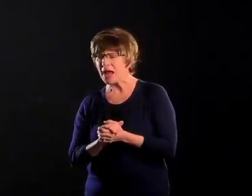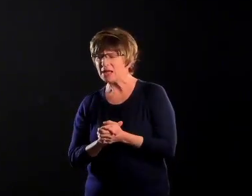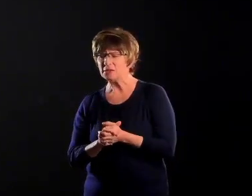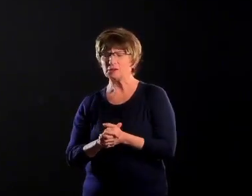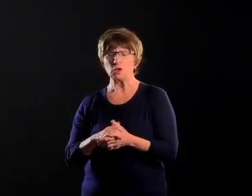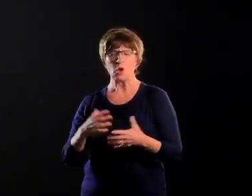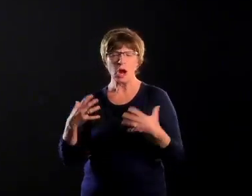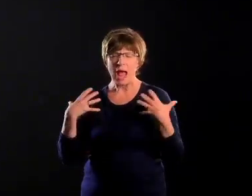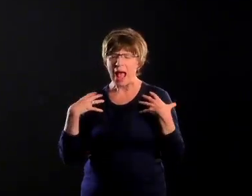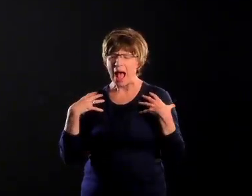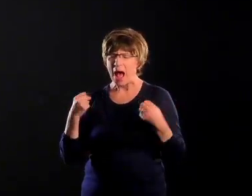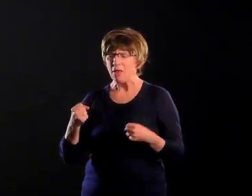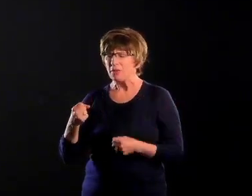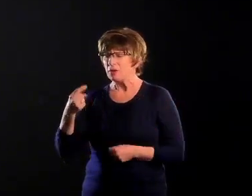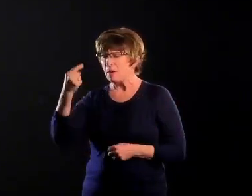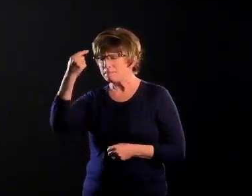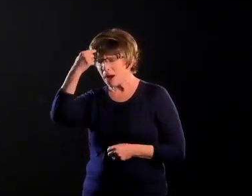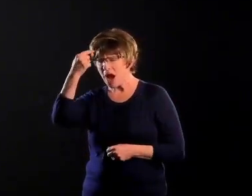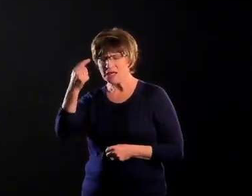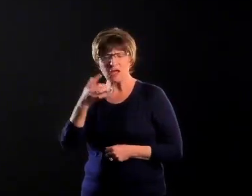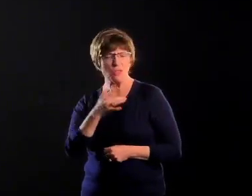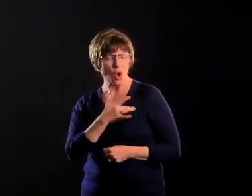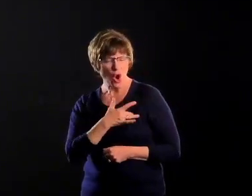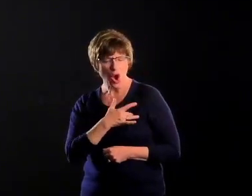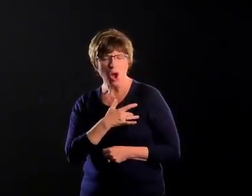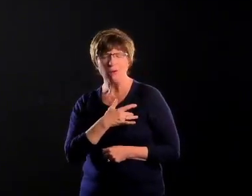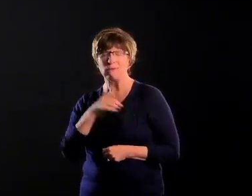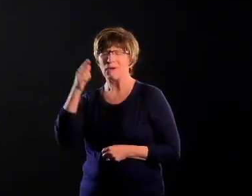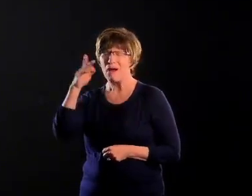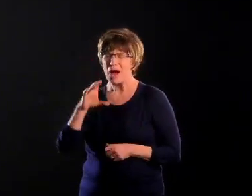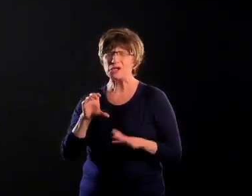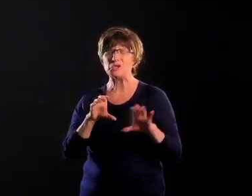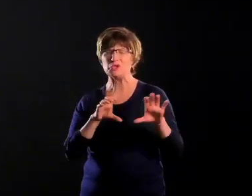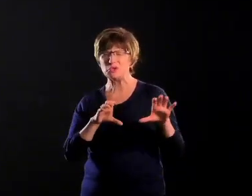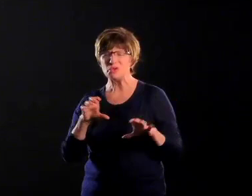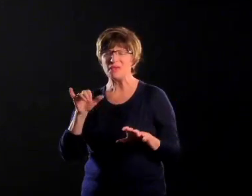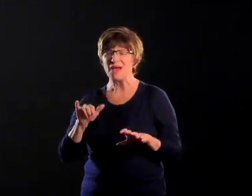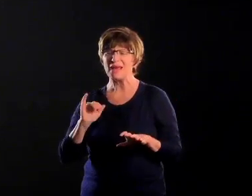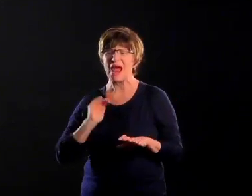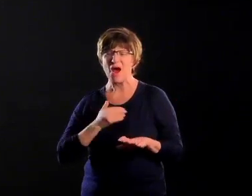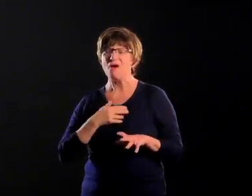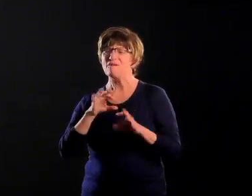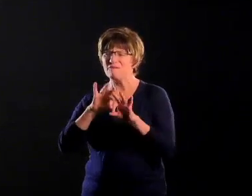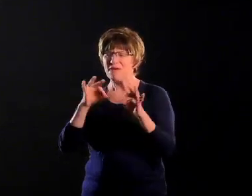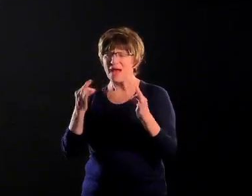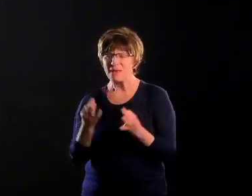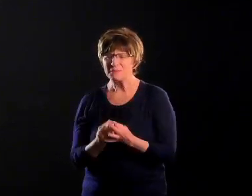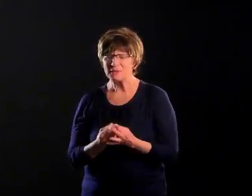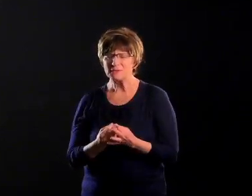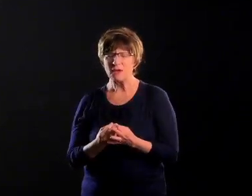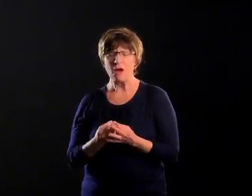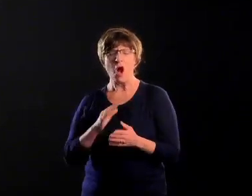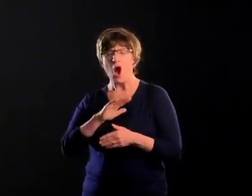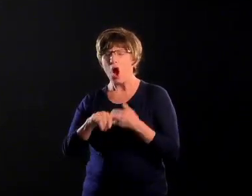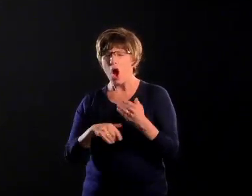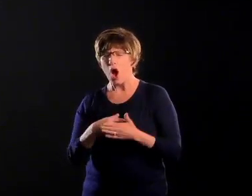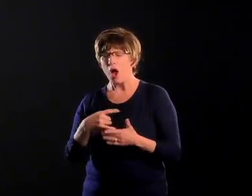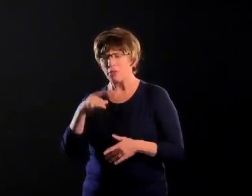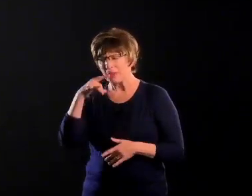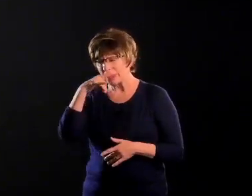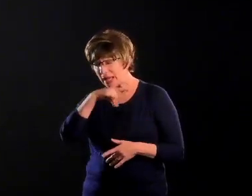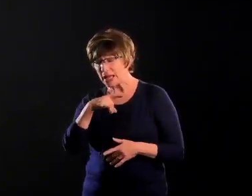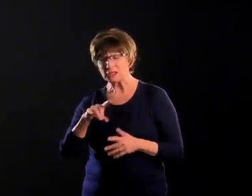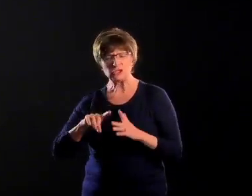their mind, in their heart, God, would you do that in our families? For all the kids that have been starting